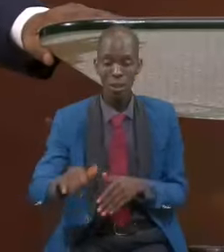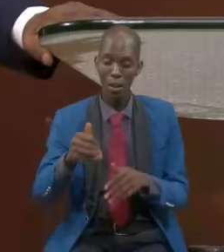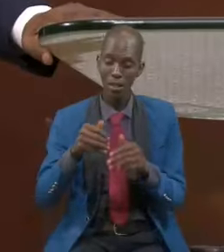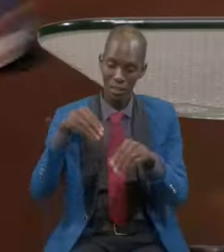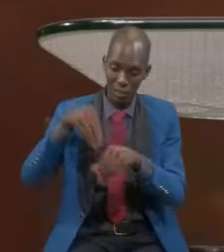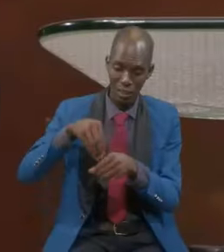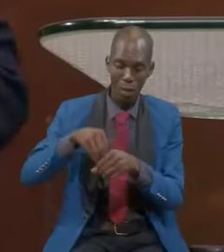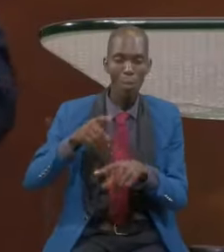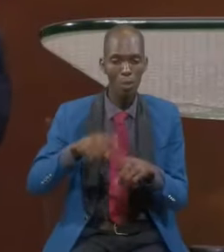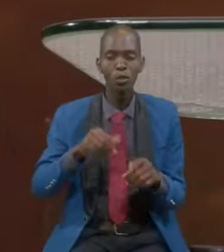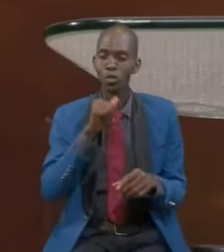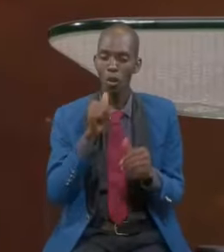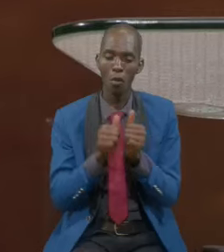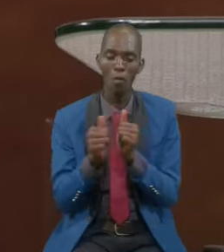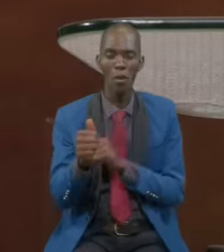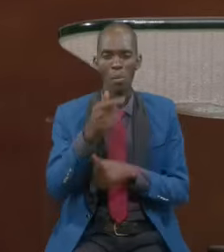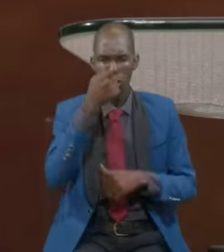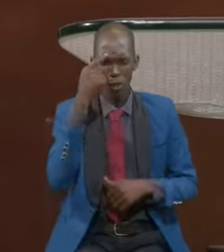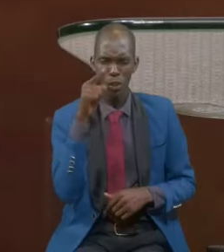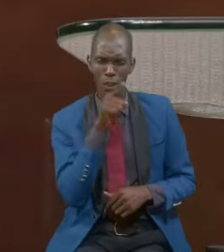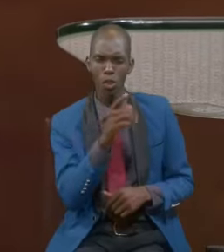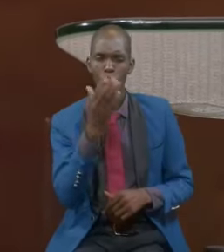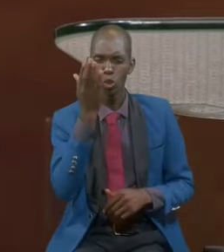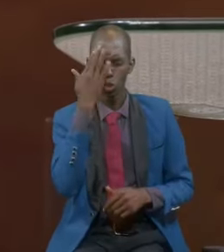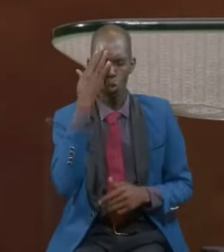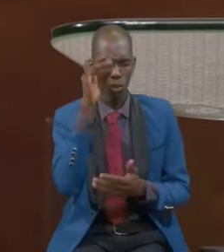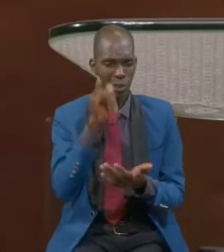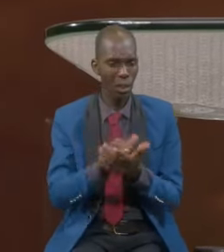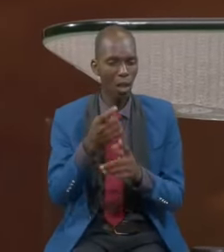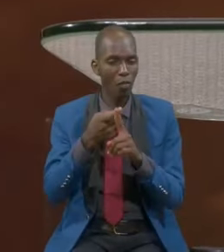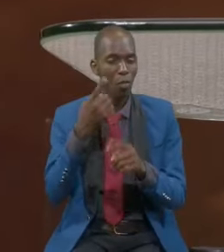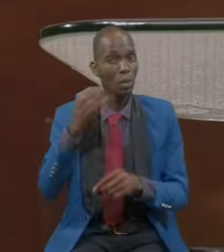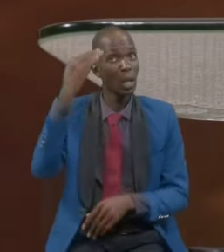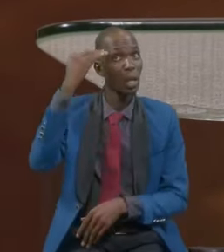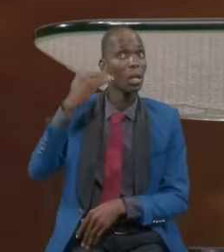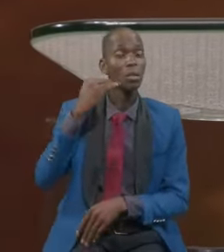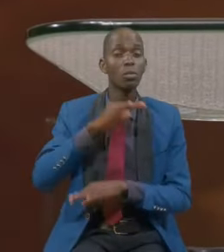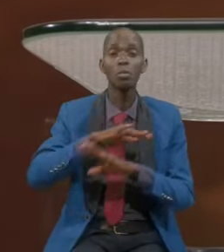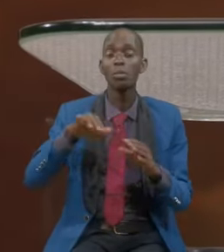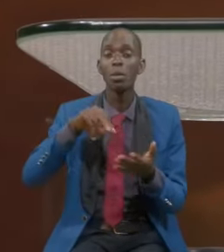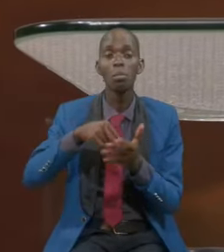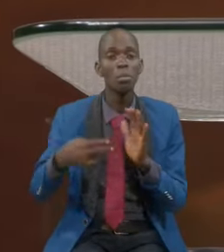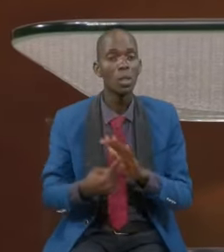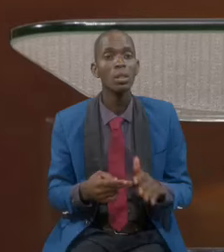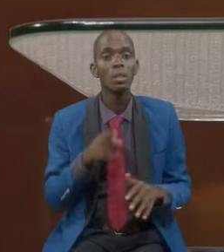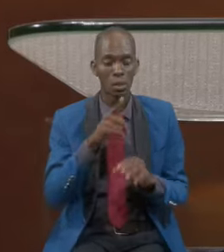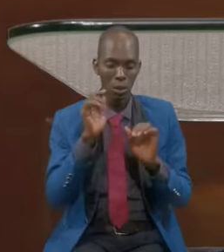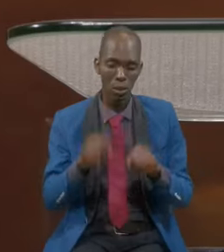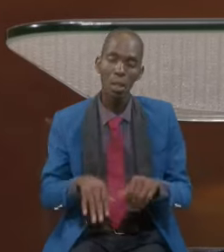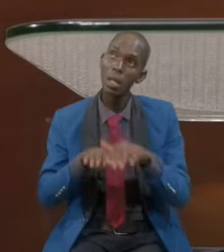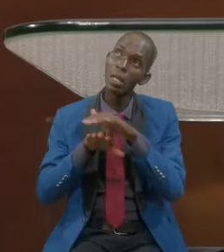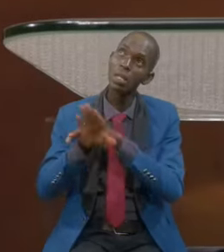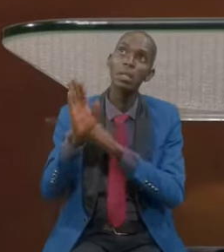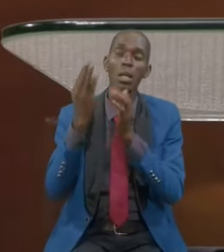far. Just because he knew that in the head doesn't mean he got to the kingdom of